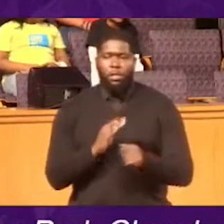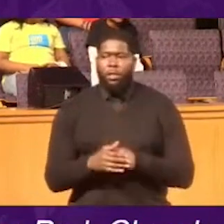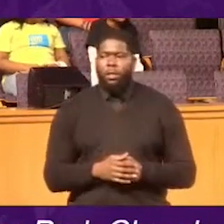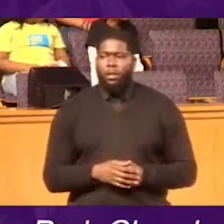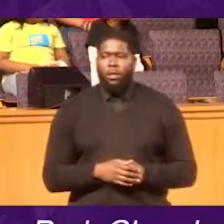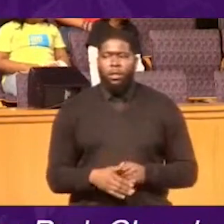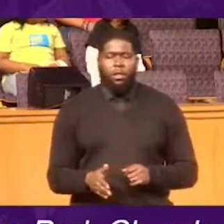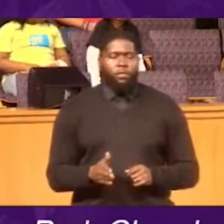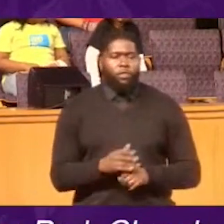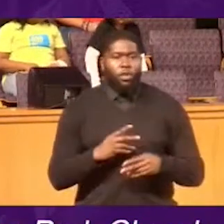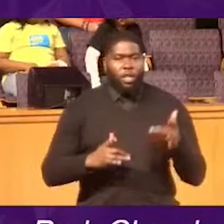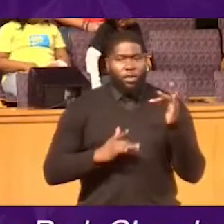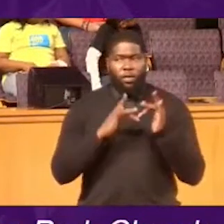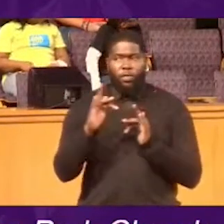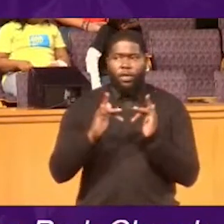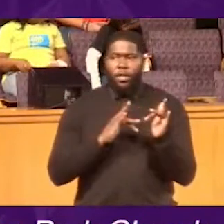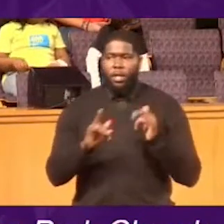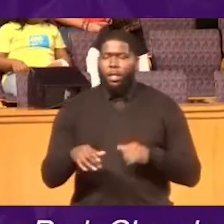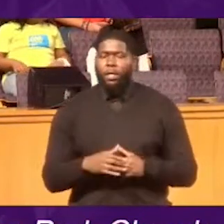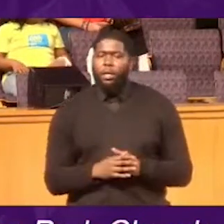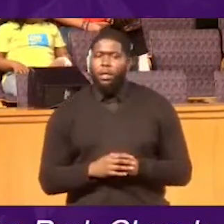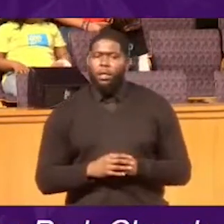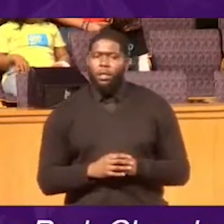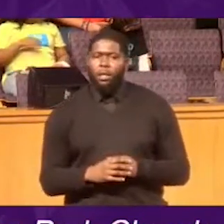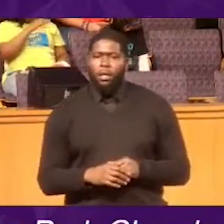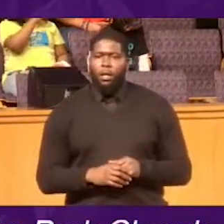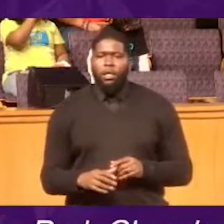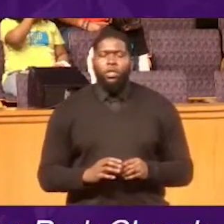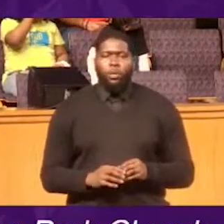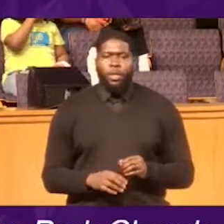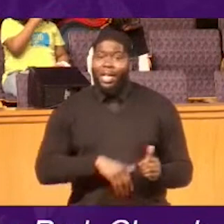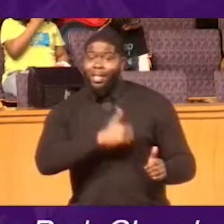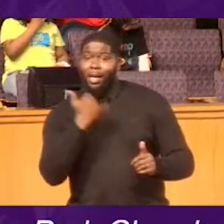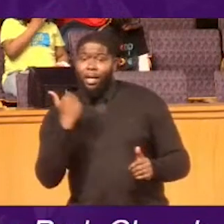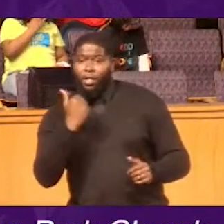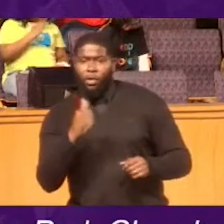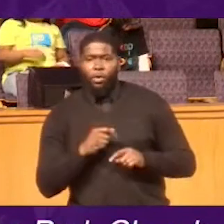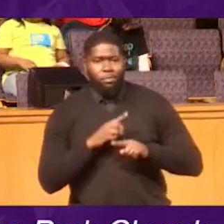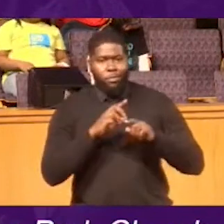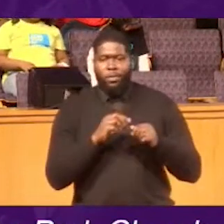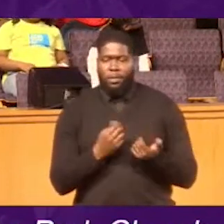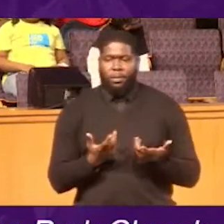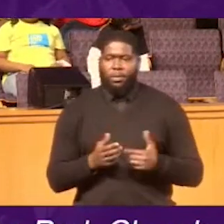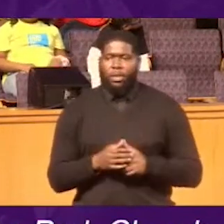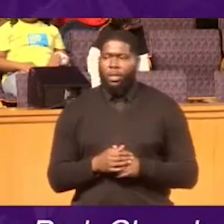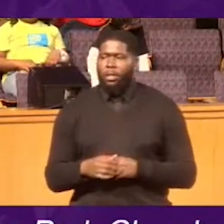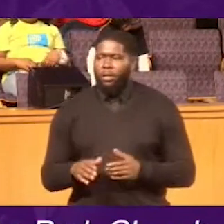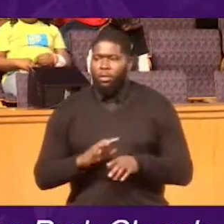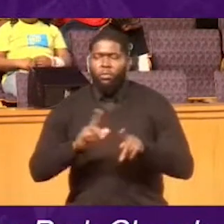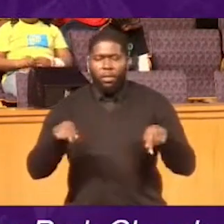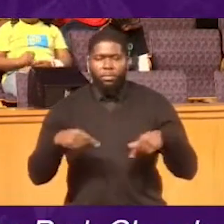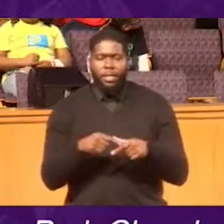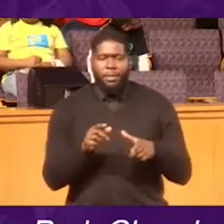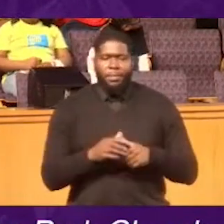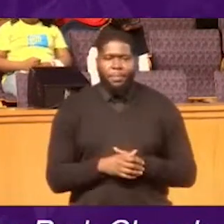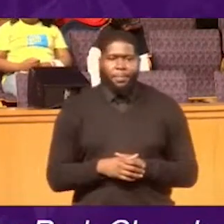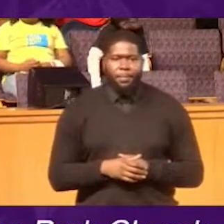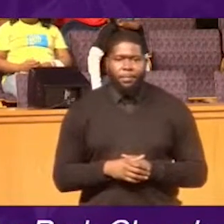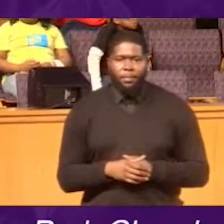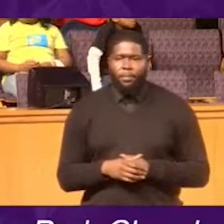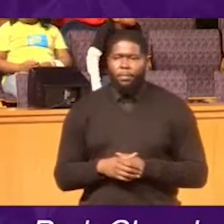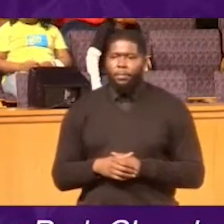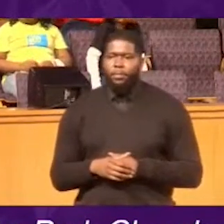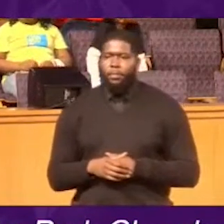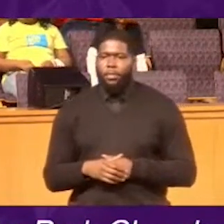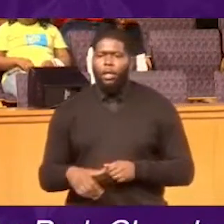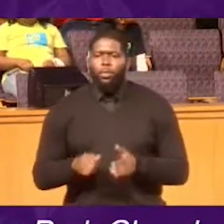giving virtually, you can also put that in the other section as a blessing to our leading lady. We